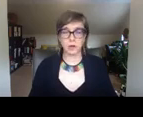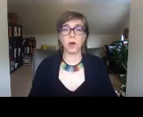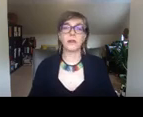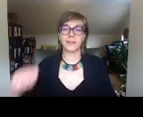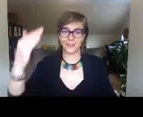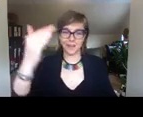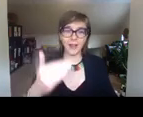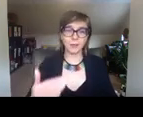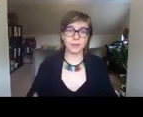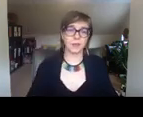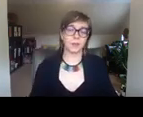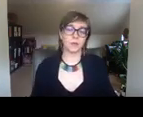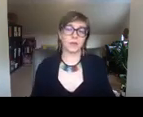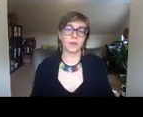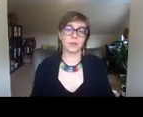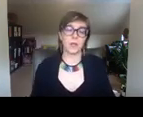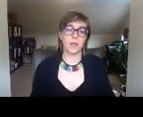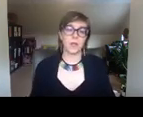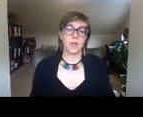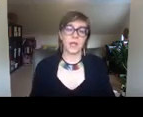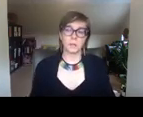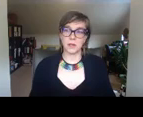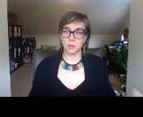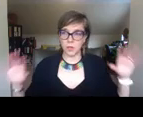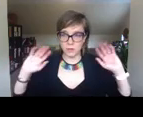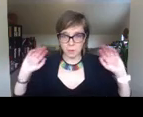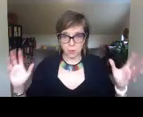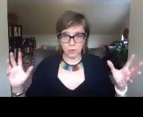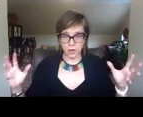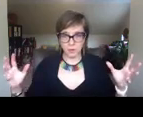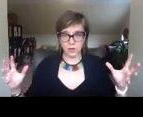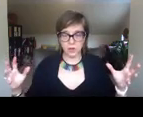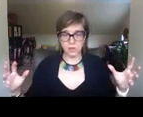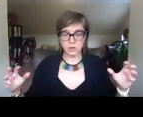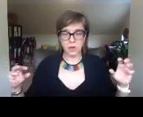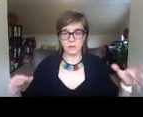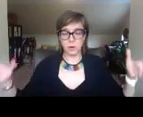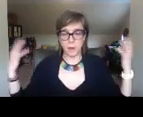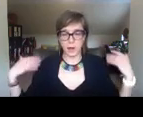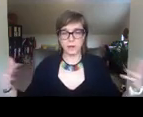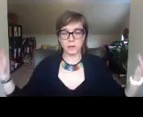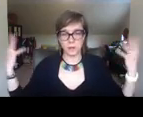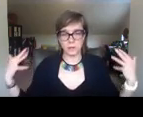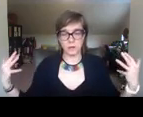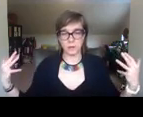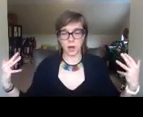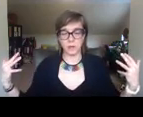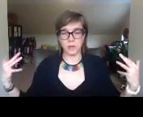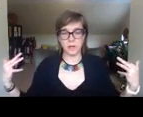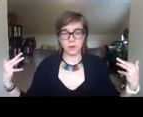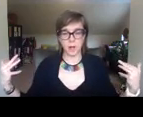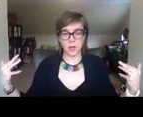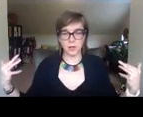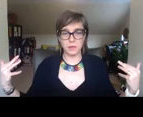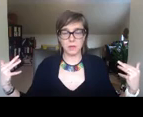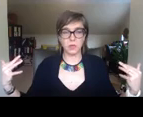focused on not losing those things is because we're in this mode of hypervigilance. We kind of go back to the primal state